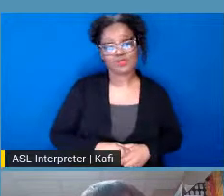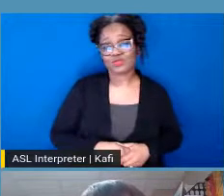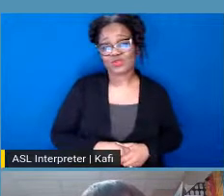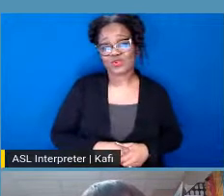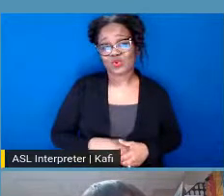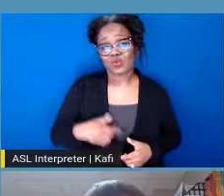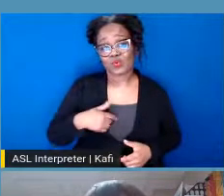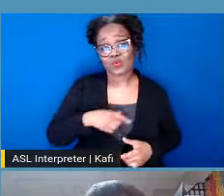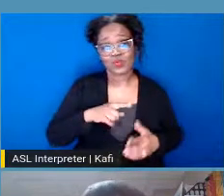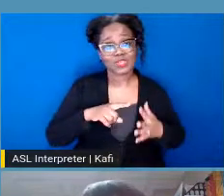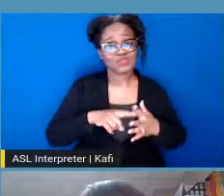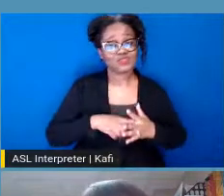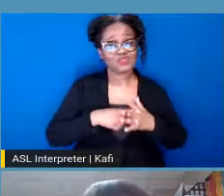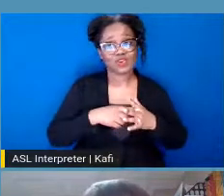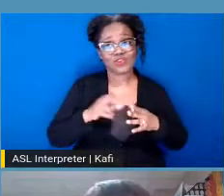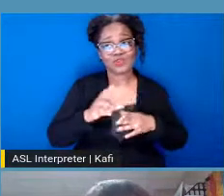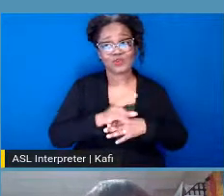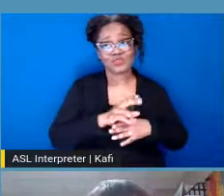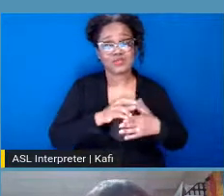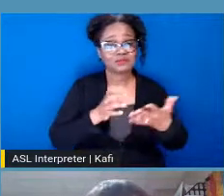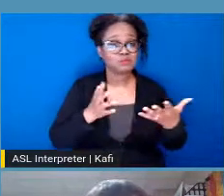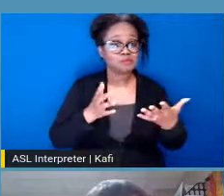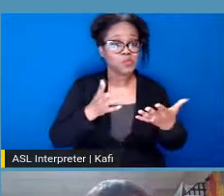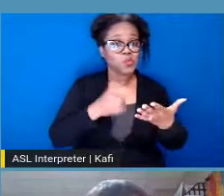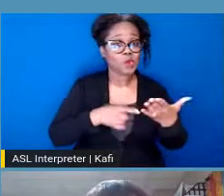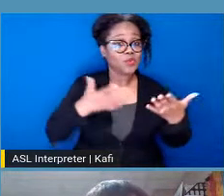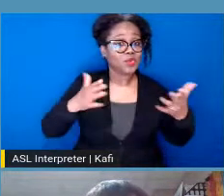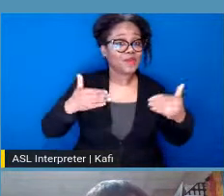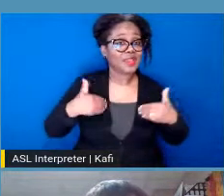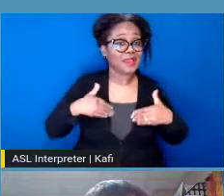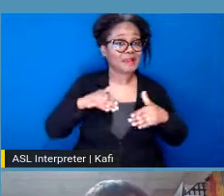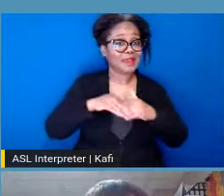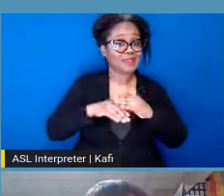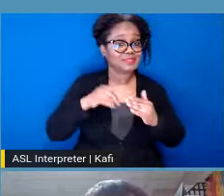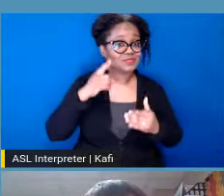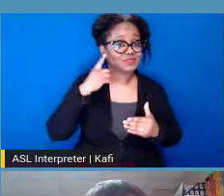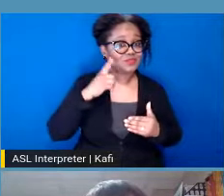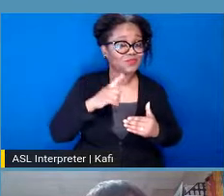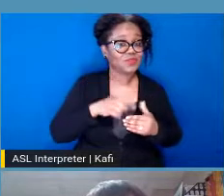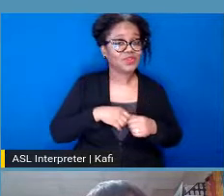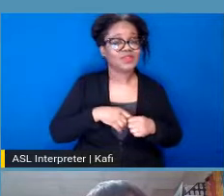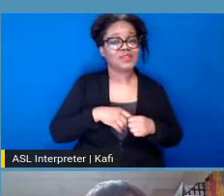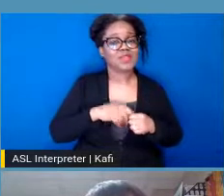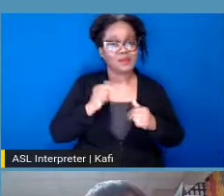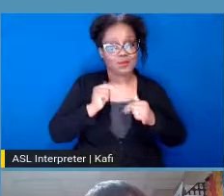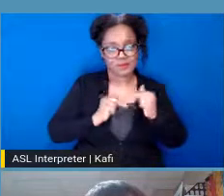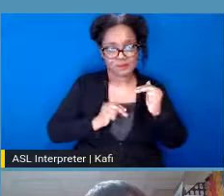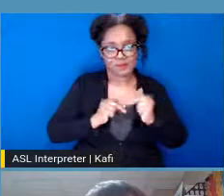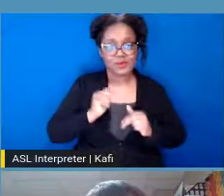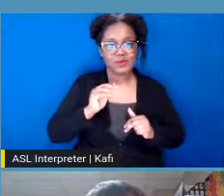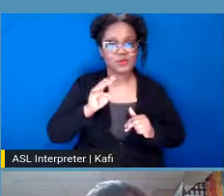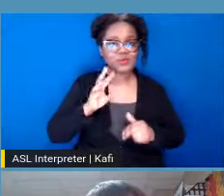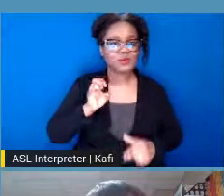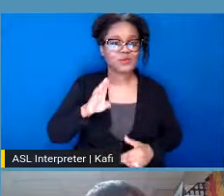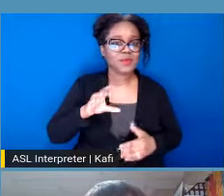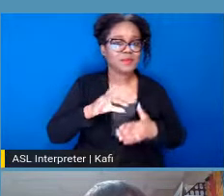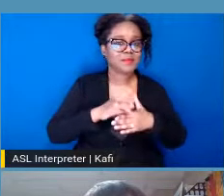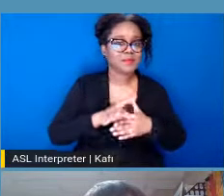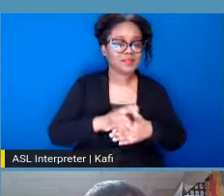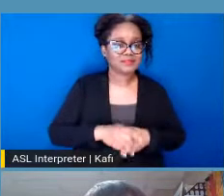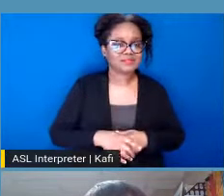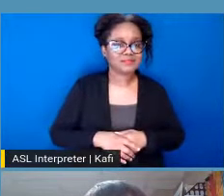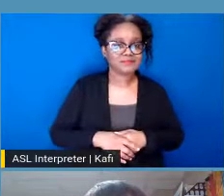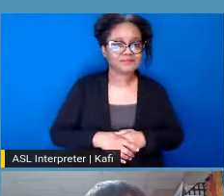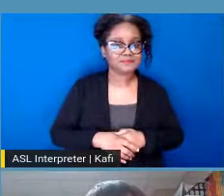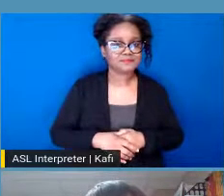started using what we had access to and building out this web content, which could then be